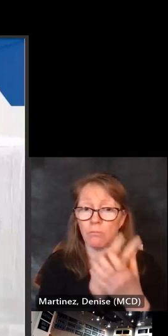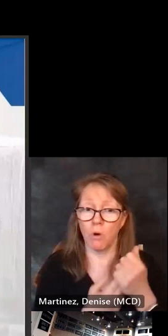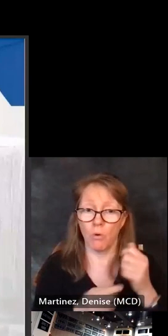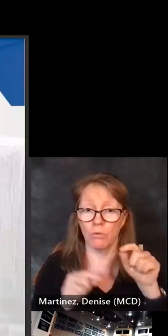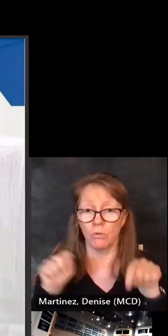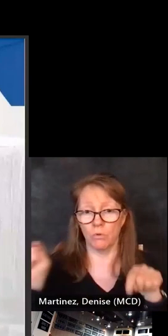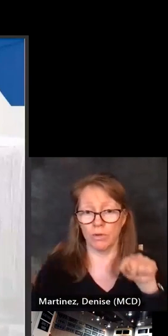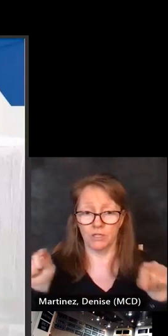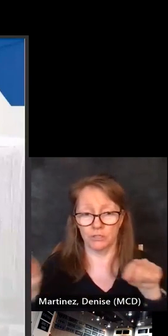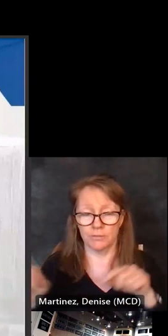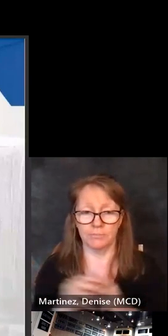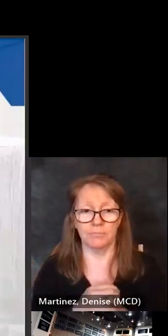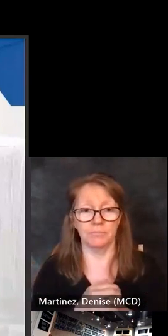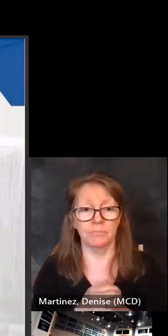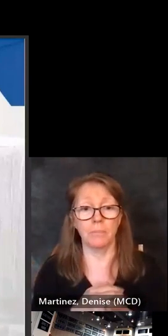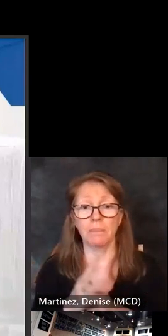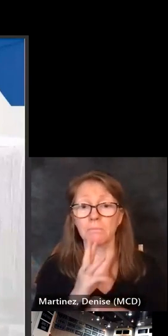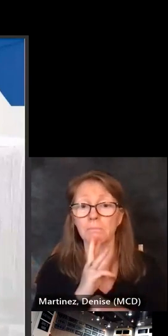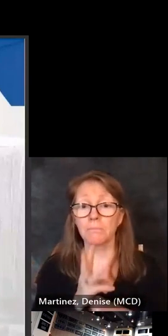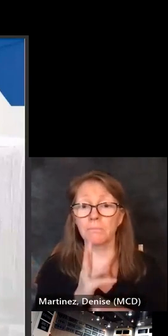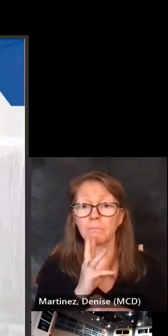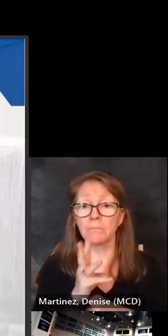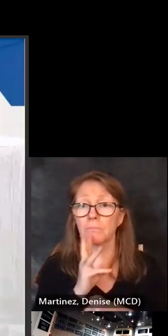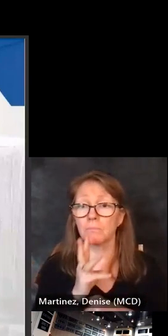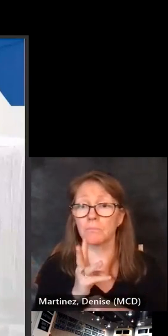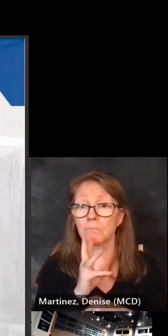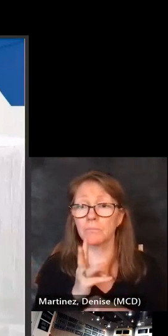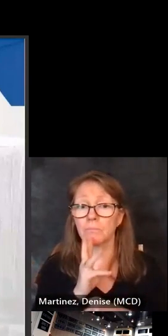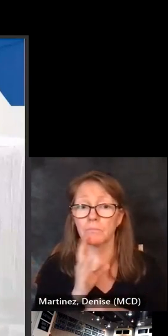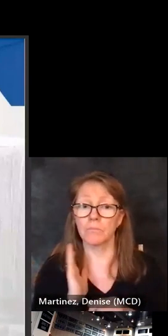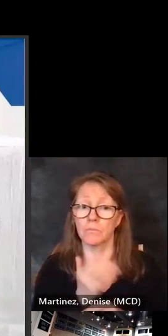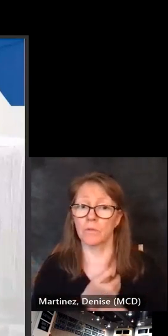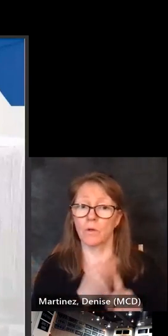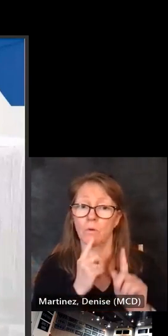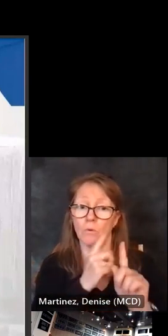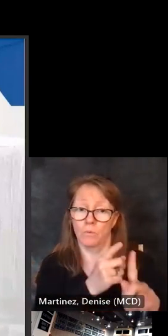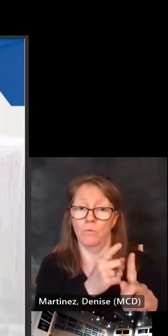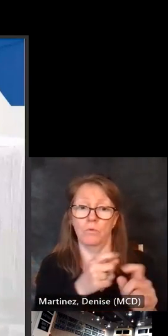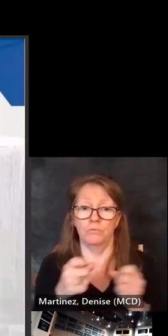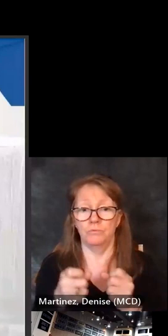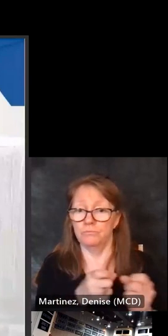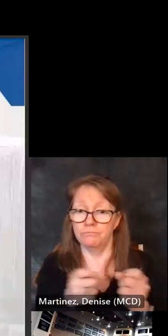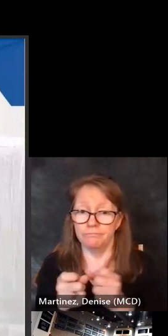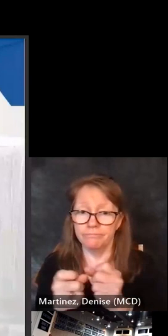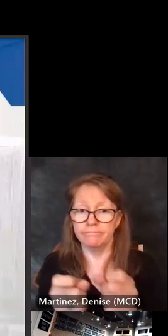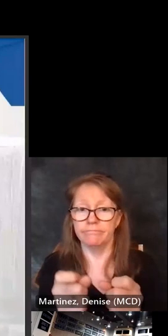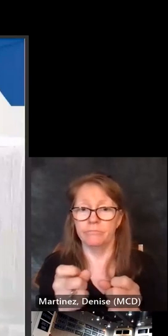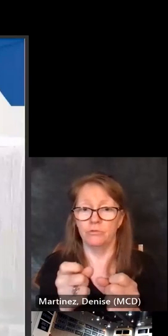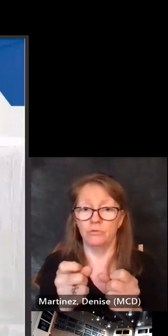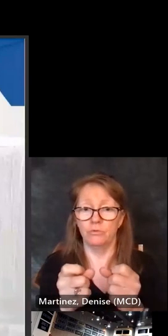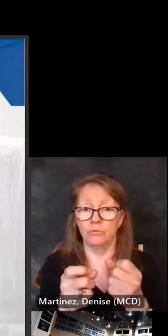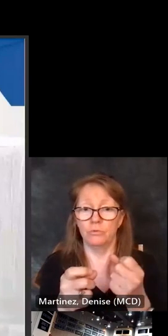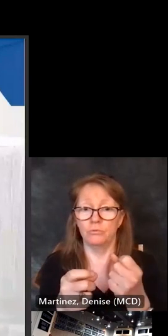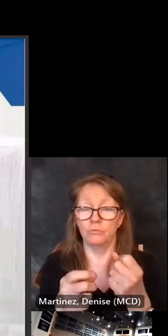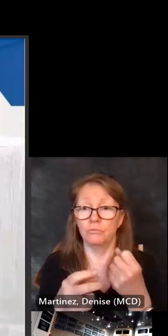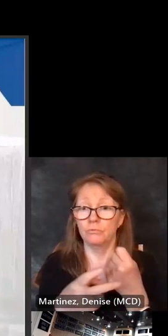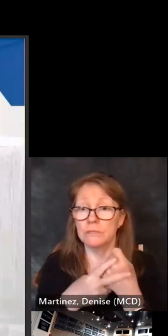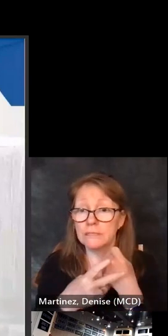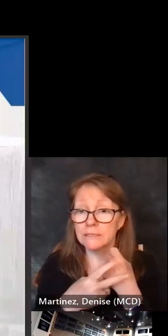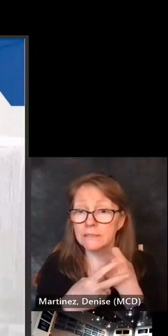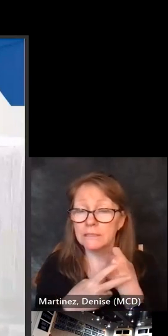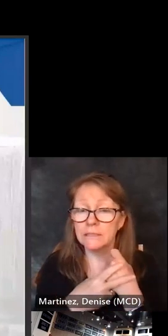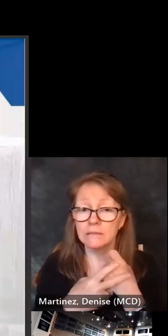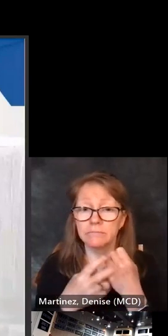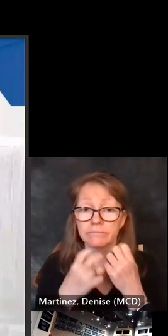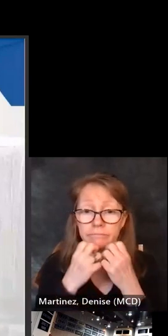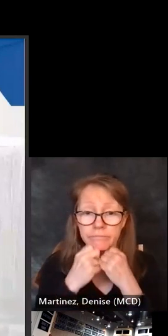of water, we're also using a number of strategies to be sustainable and resilient in terms of water reclamation